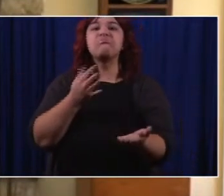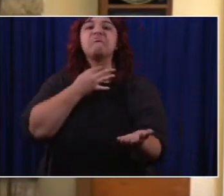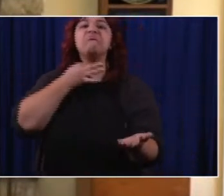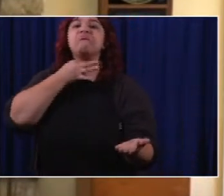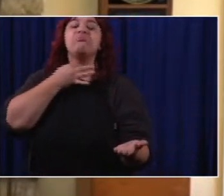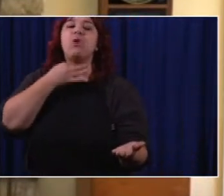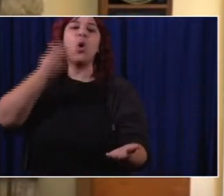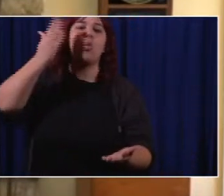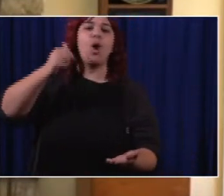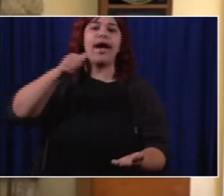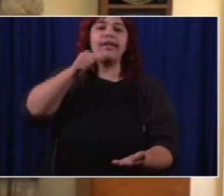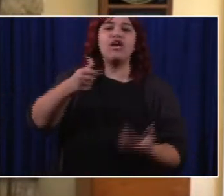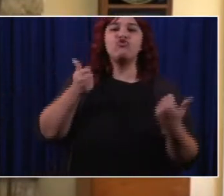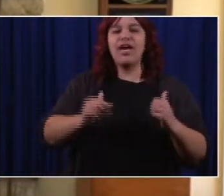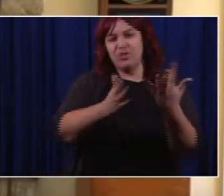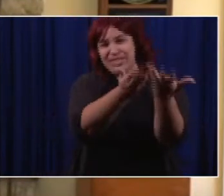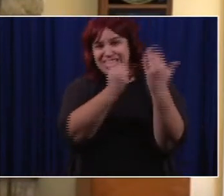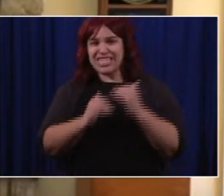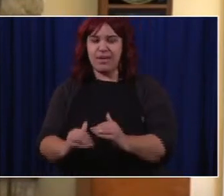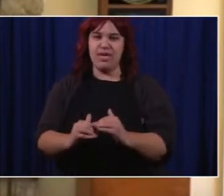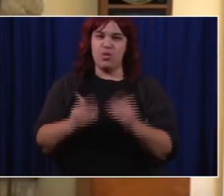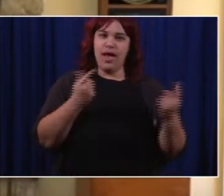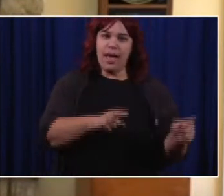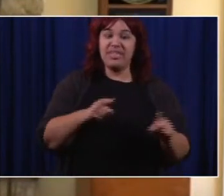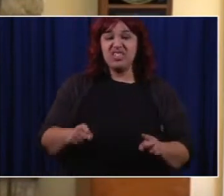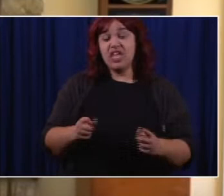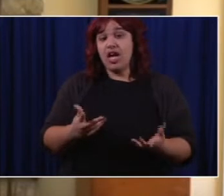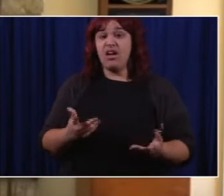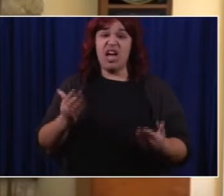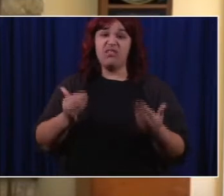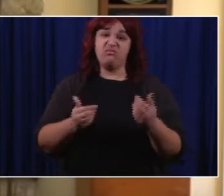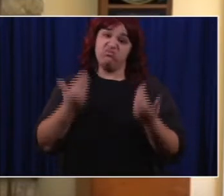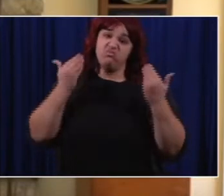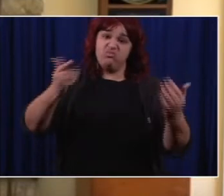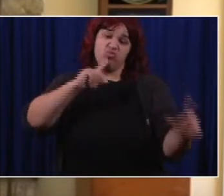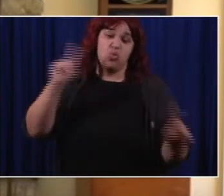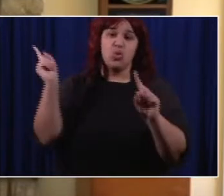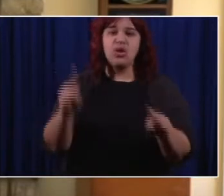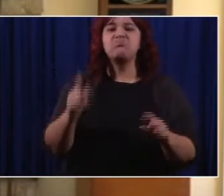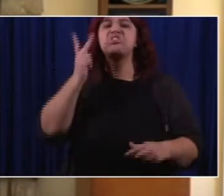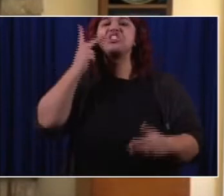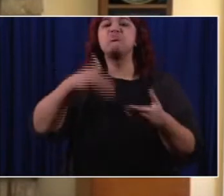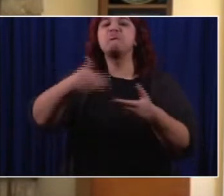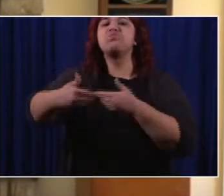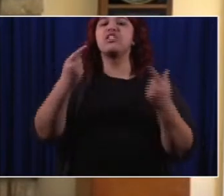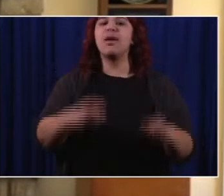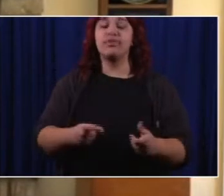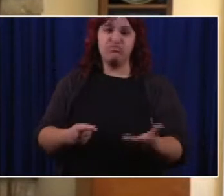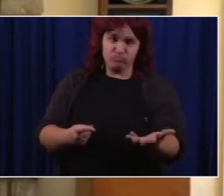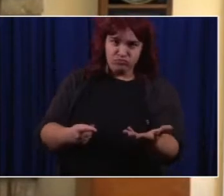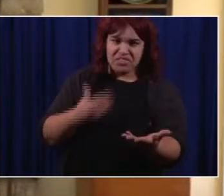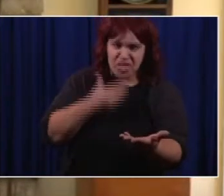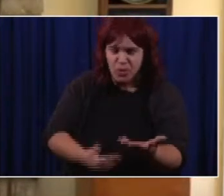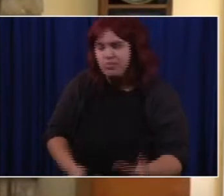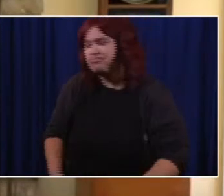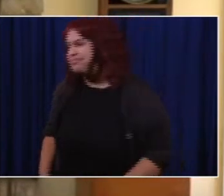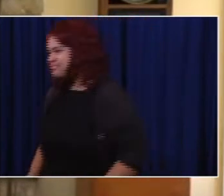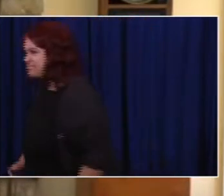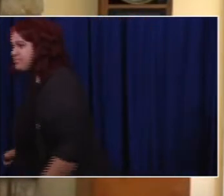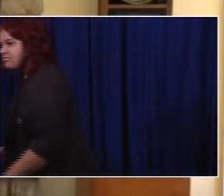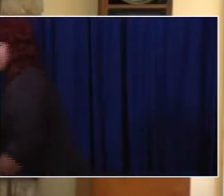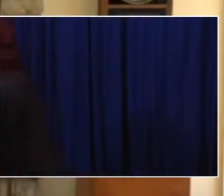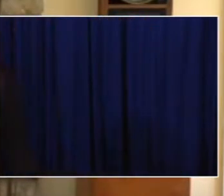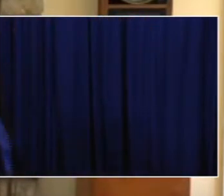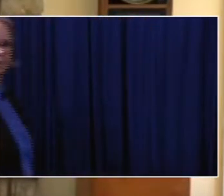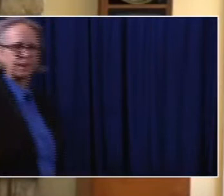those activities and try your luck in court and see what happens? Thank you. Well, we do have still an order on